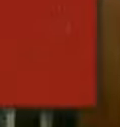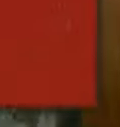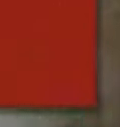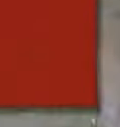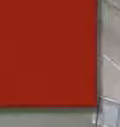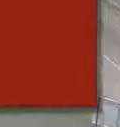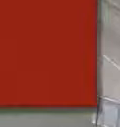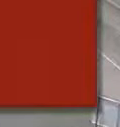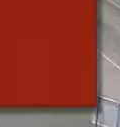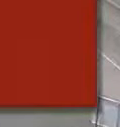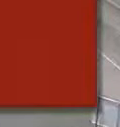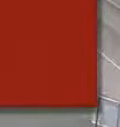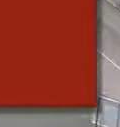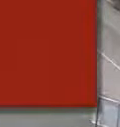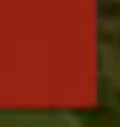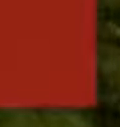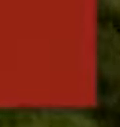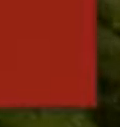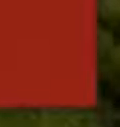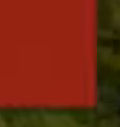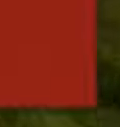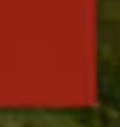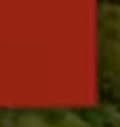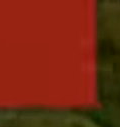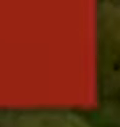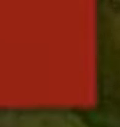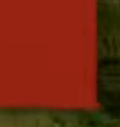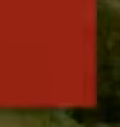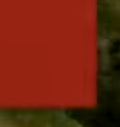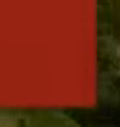Identify the places safe for shelter in case of a tsunami.